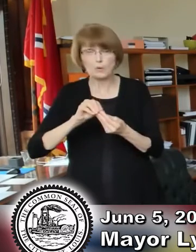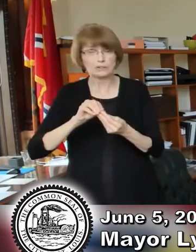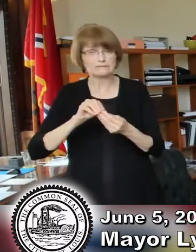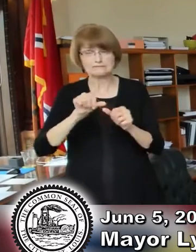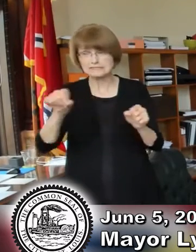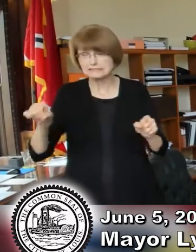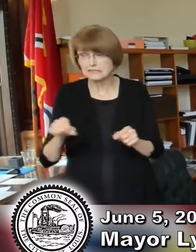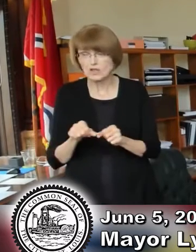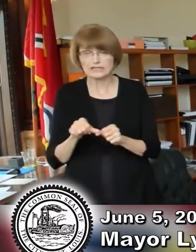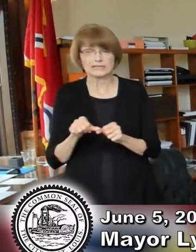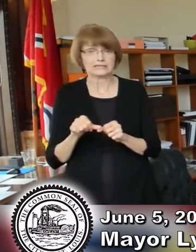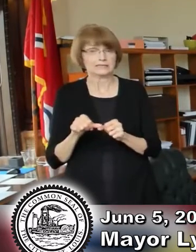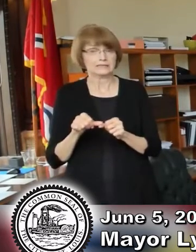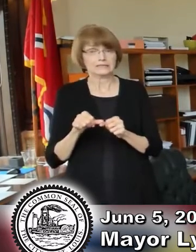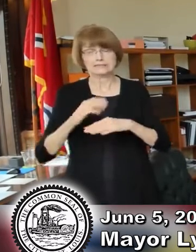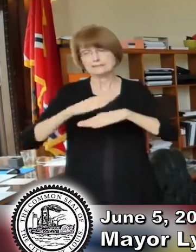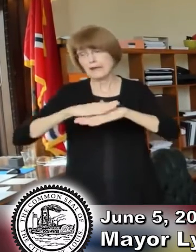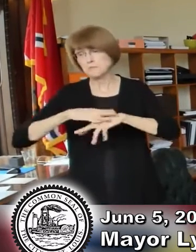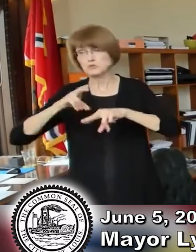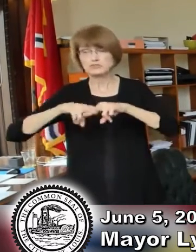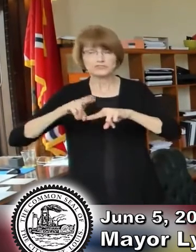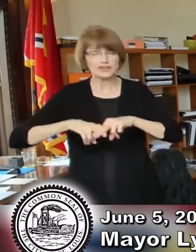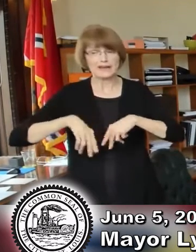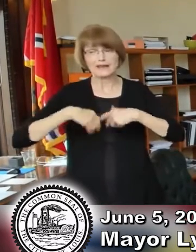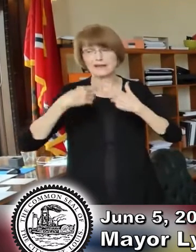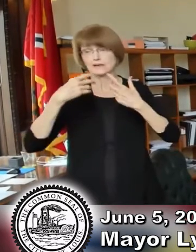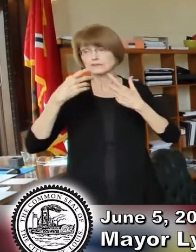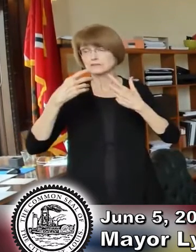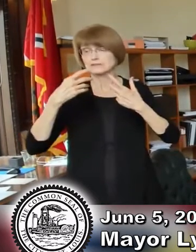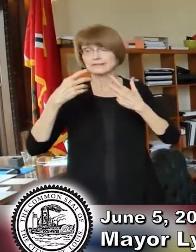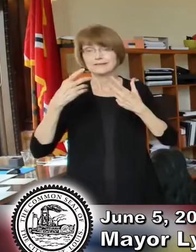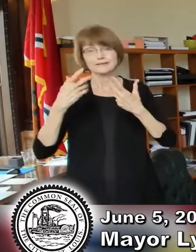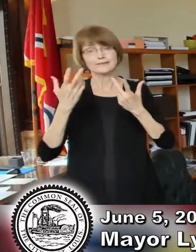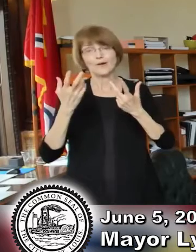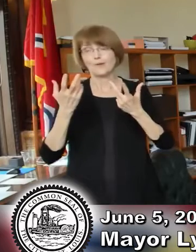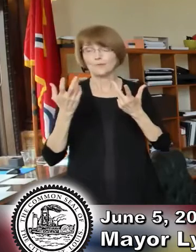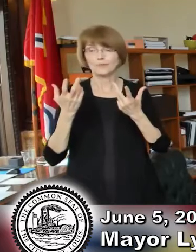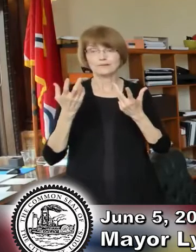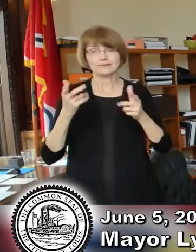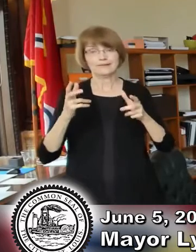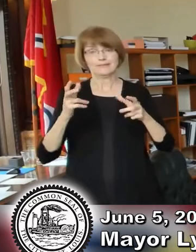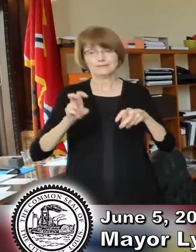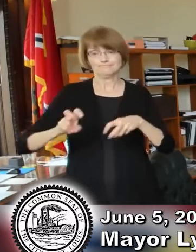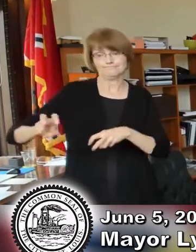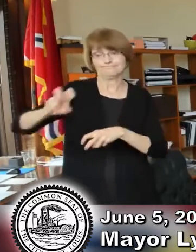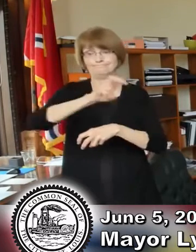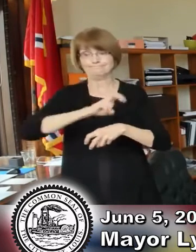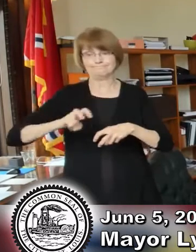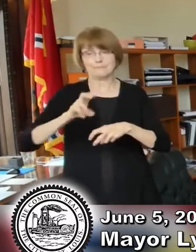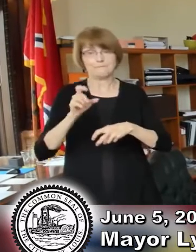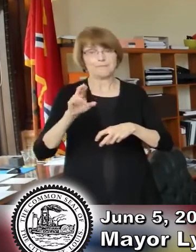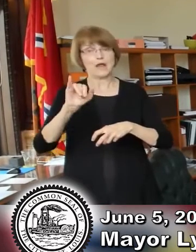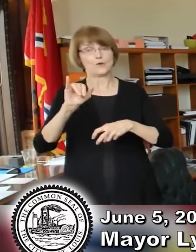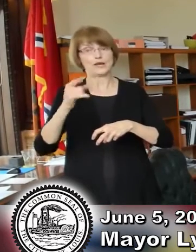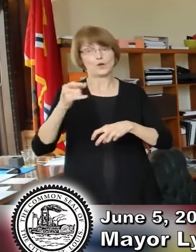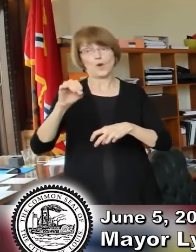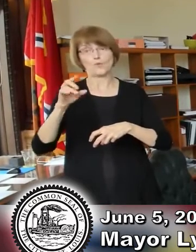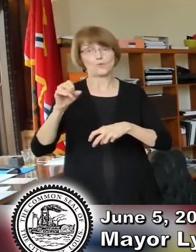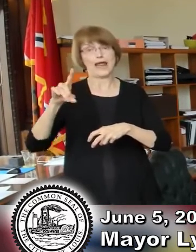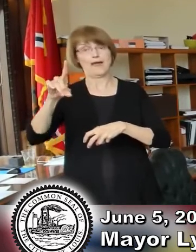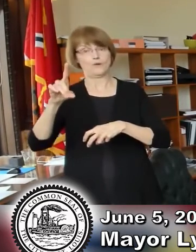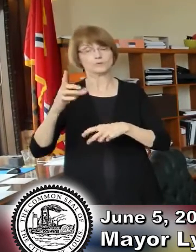and tables and chairs and the merry-go-round and all of those kinds of things. So that they're opening on